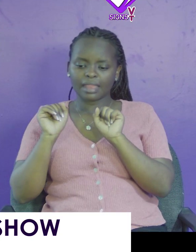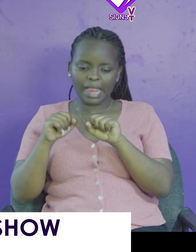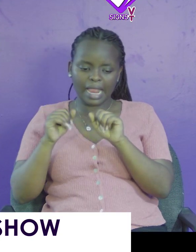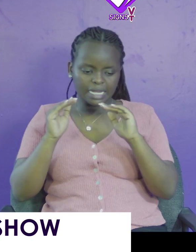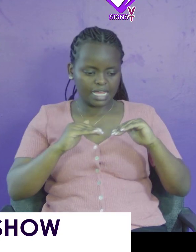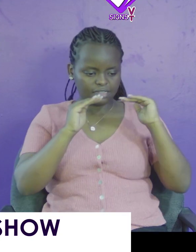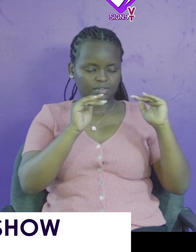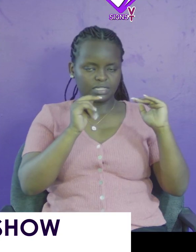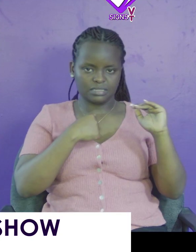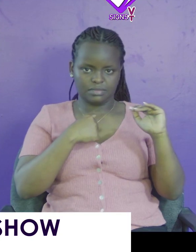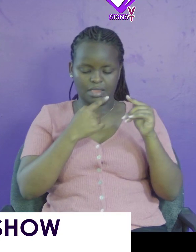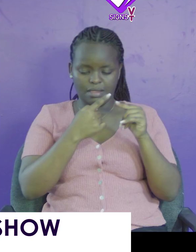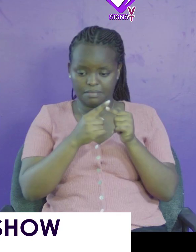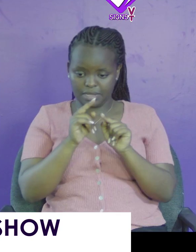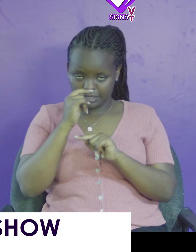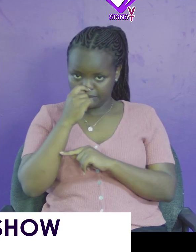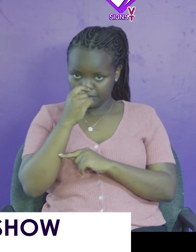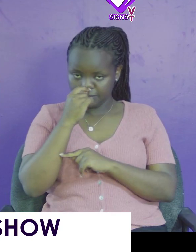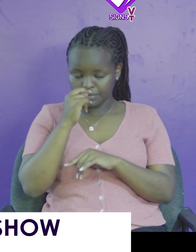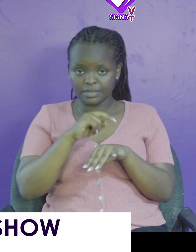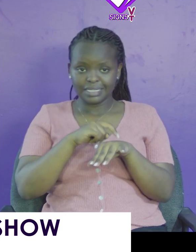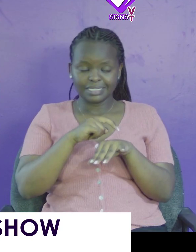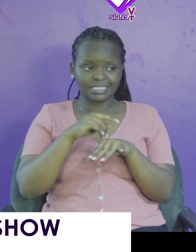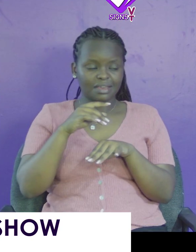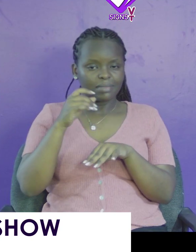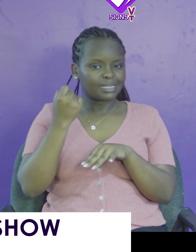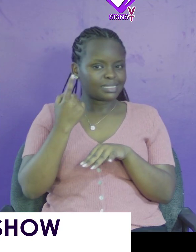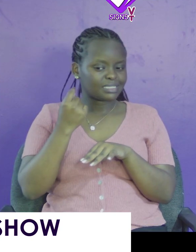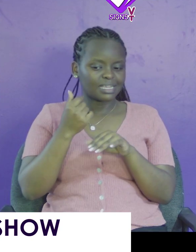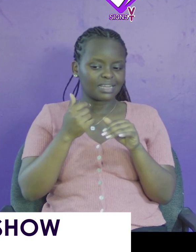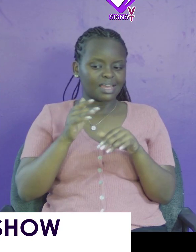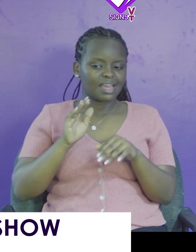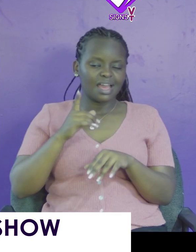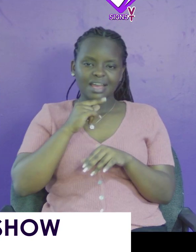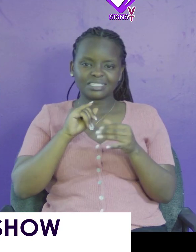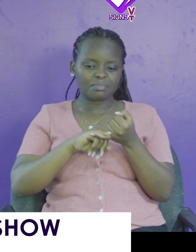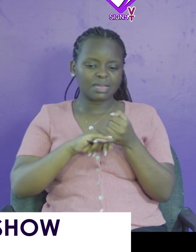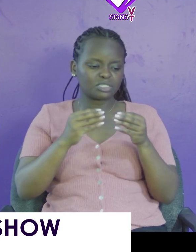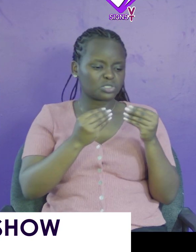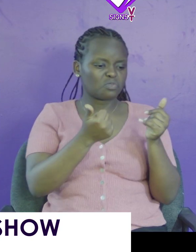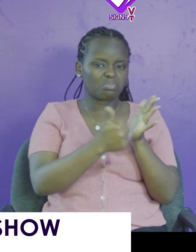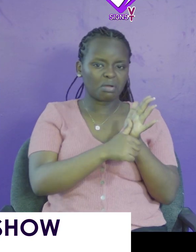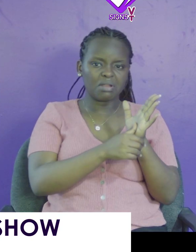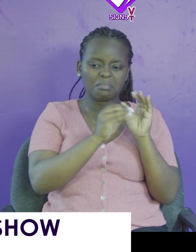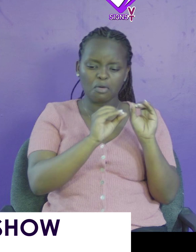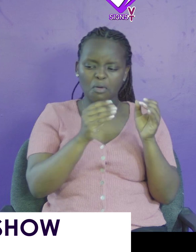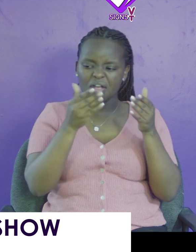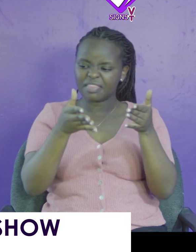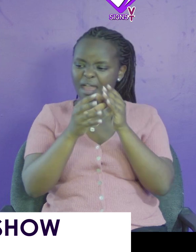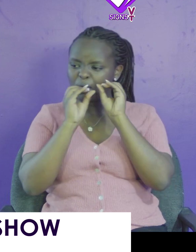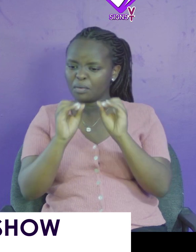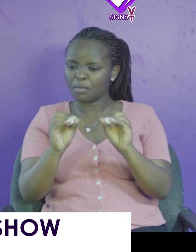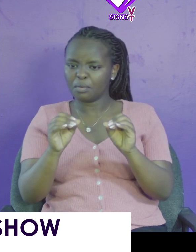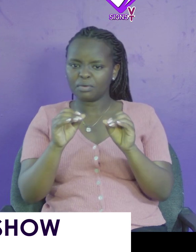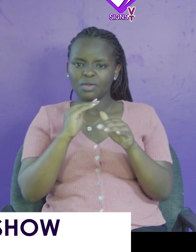advise me. Yeah. But when she has, a husband who does not even solve, who is not there, who is